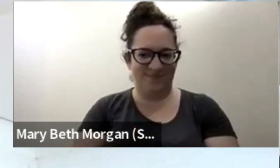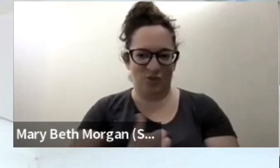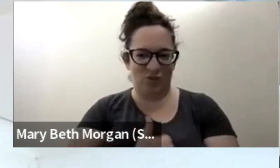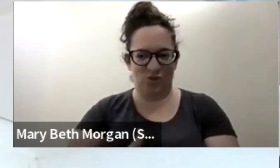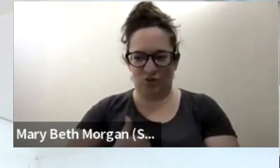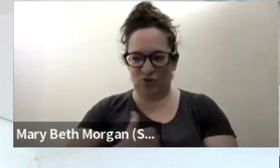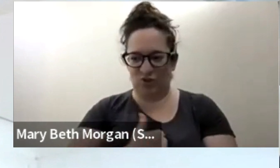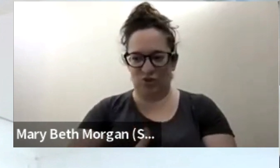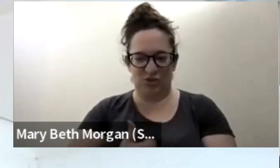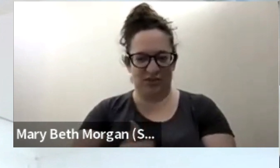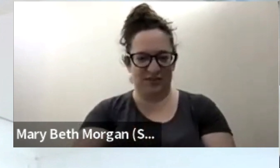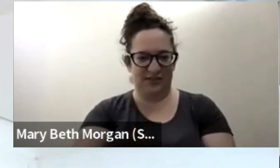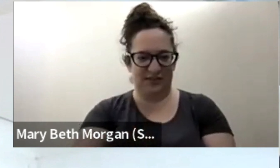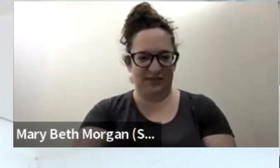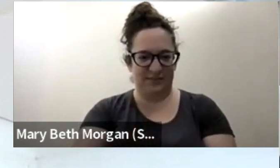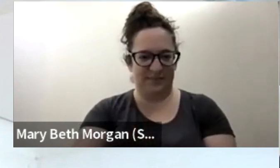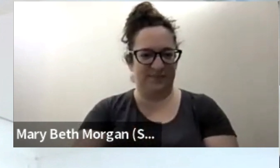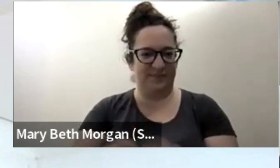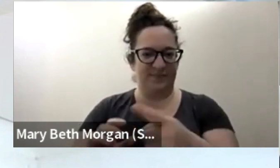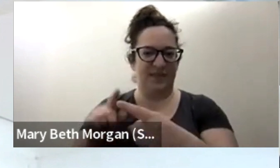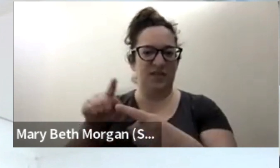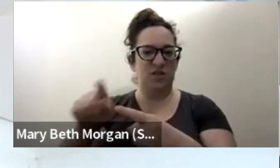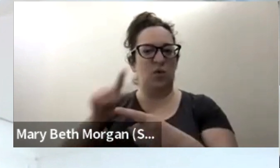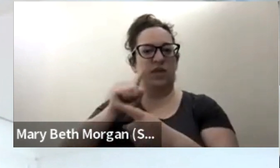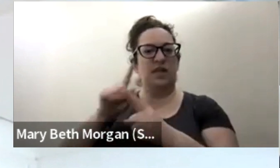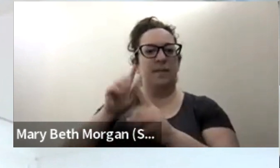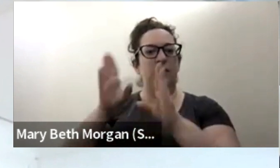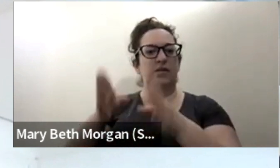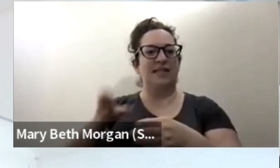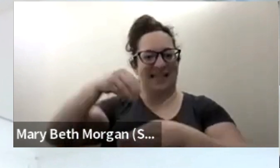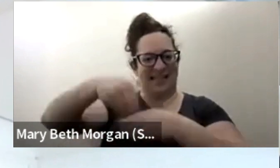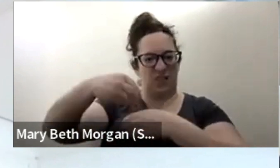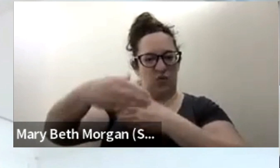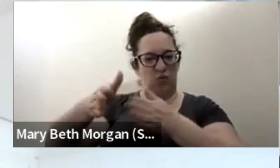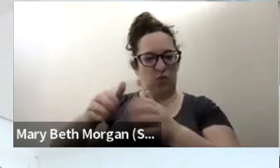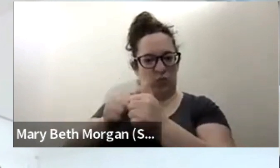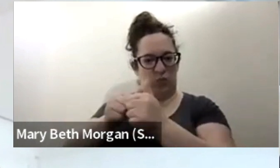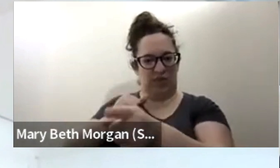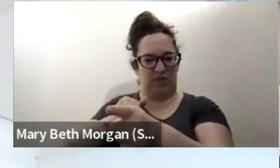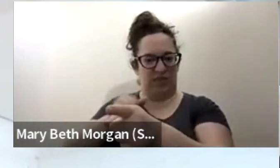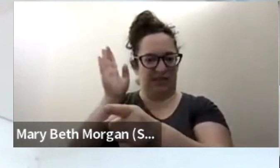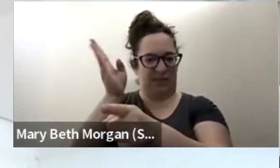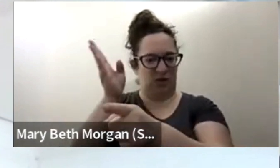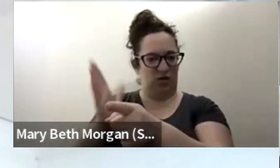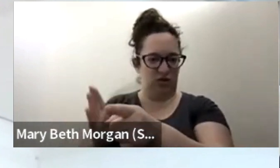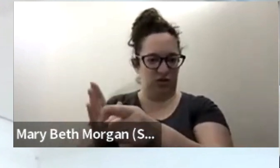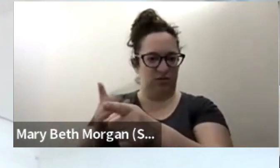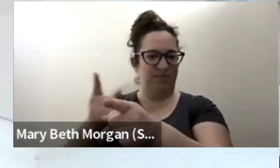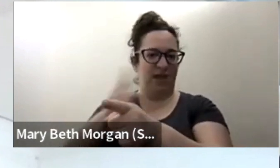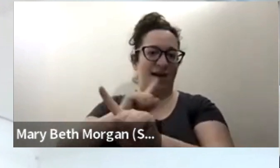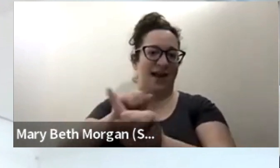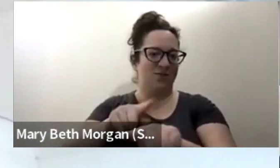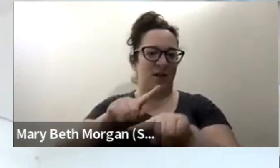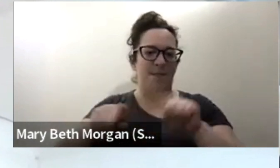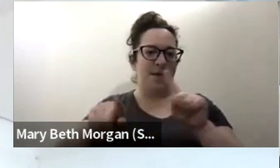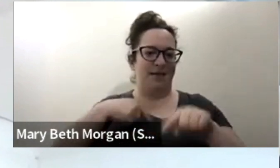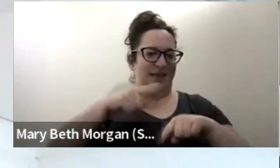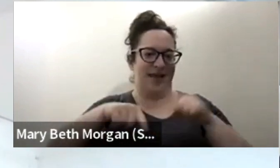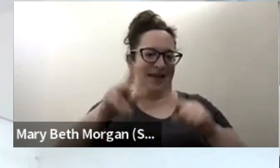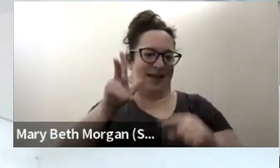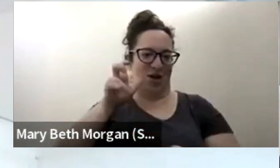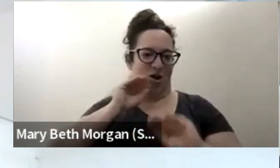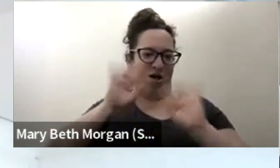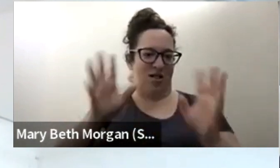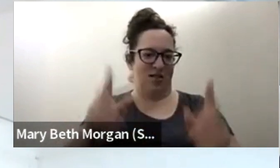with gender theory is moving forward, has moved forward, and understanding how we talk about that, keep